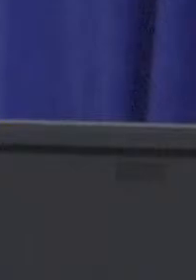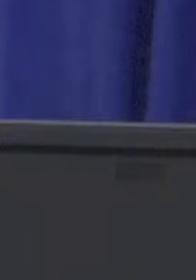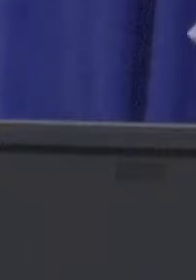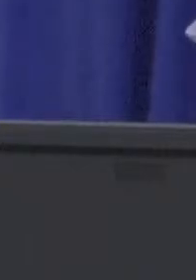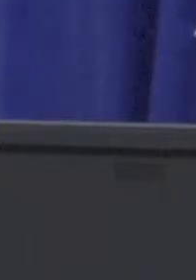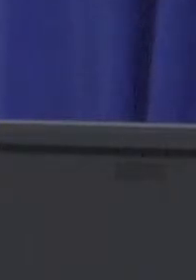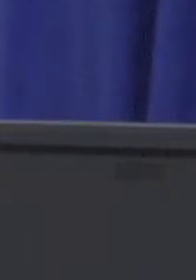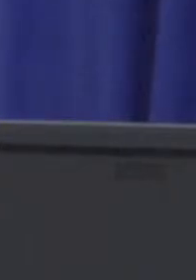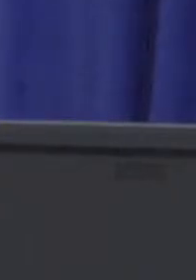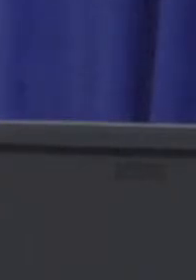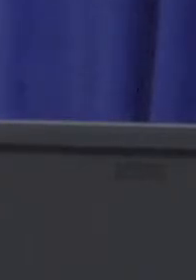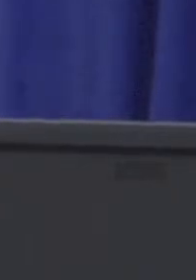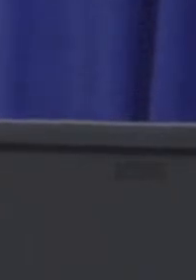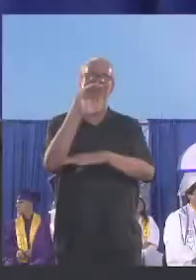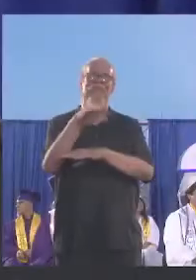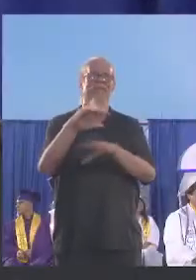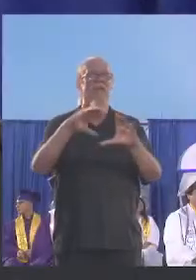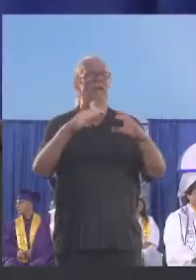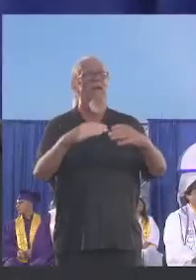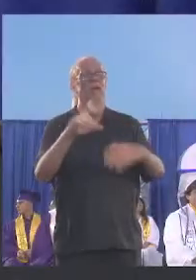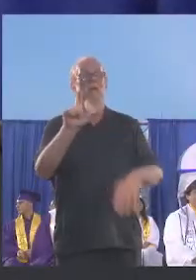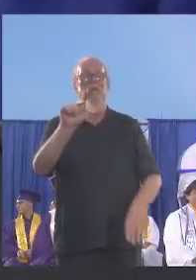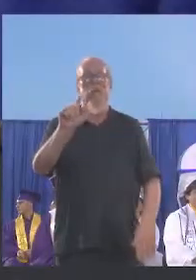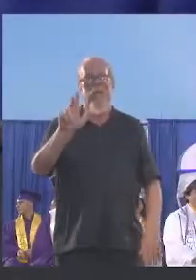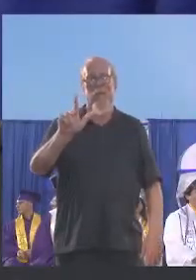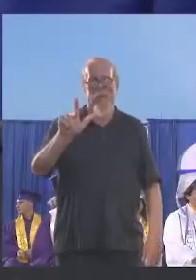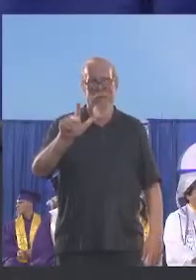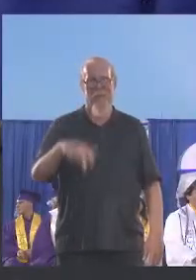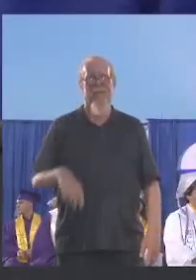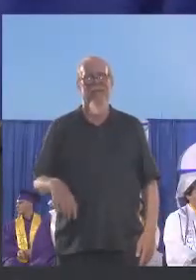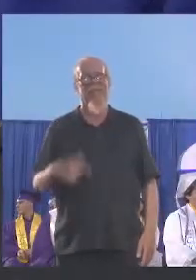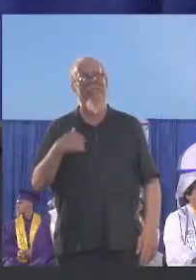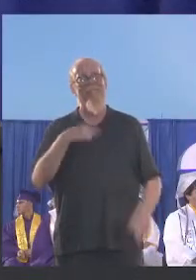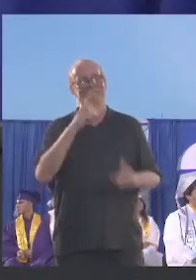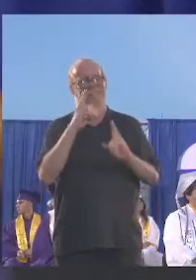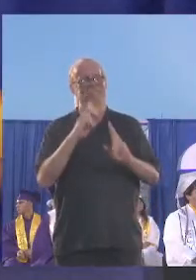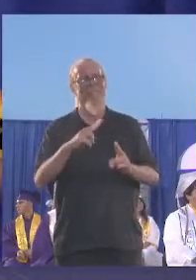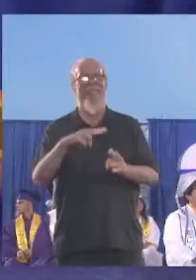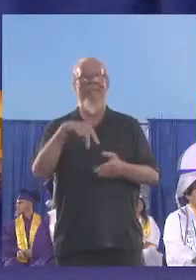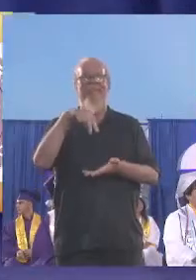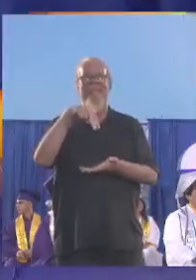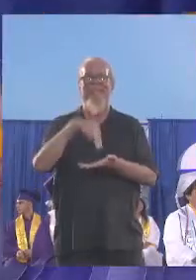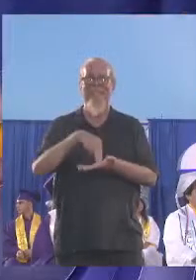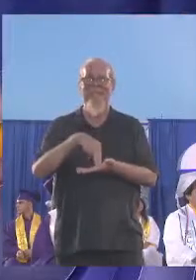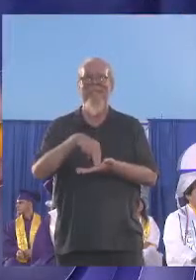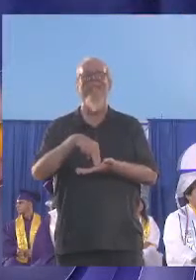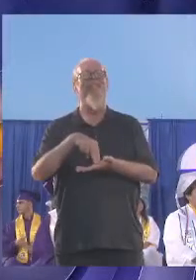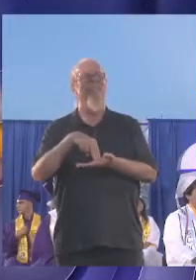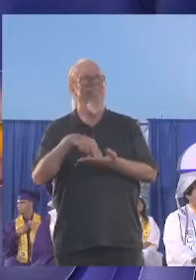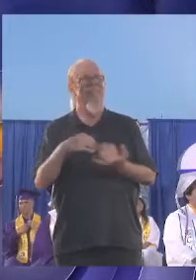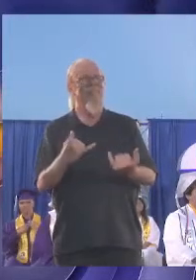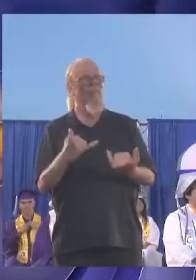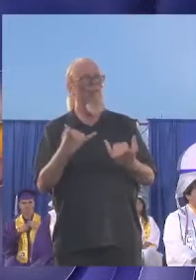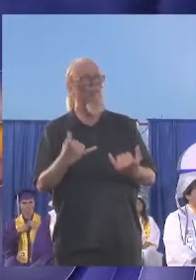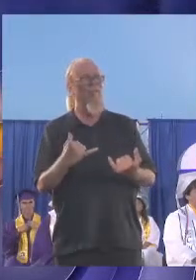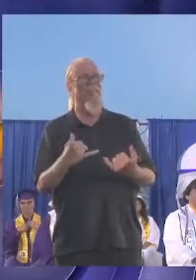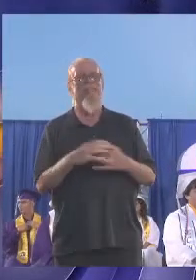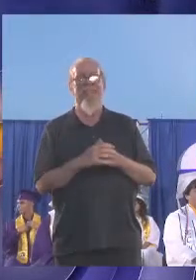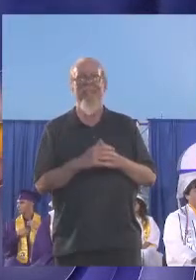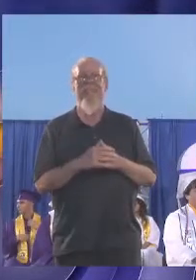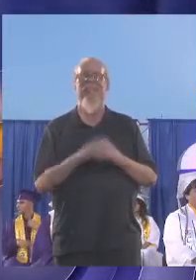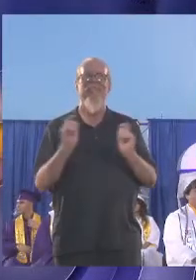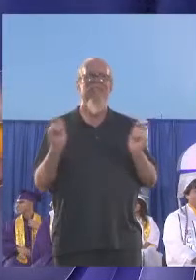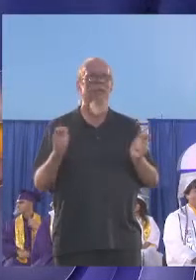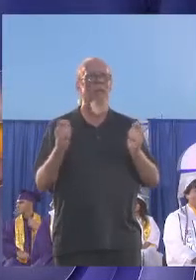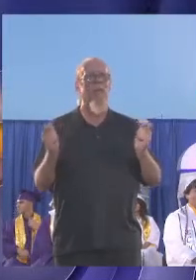So, good evening, class of 2023. I am honored to stand before you tonight as we celebrate